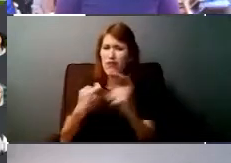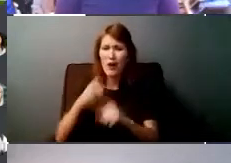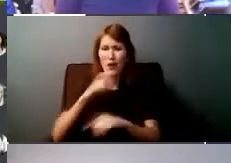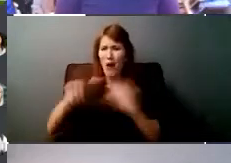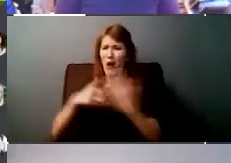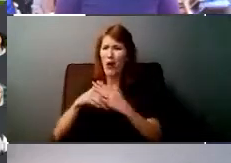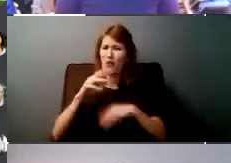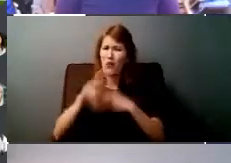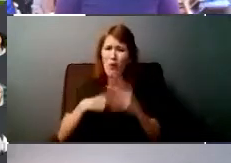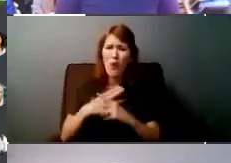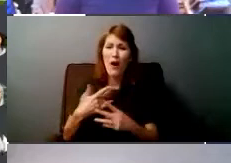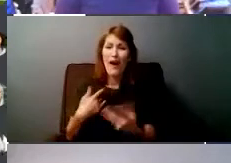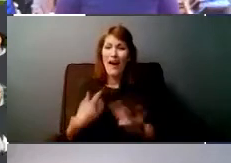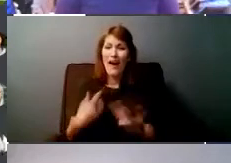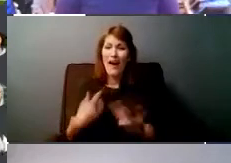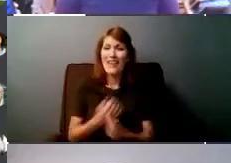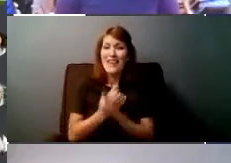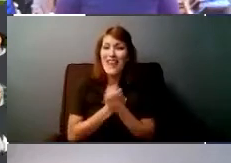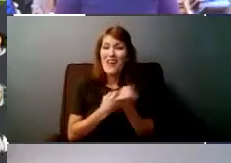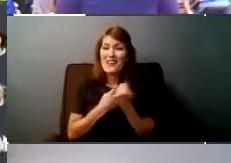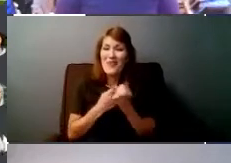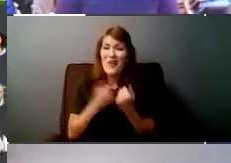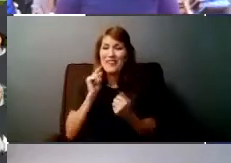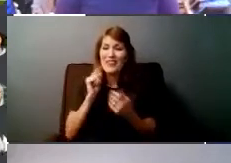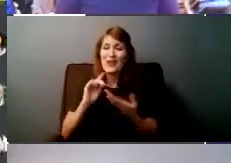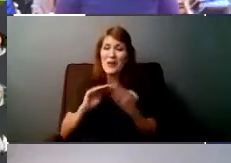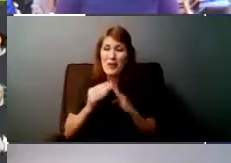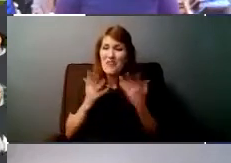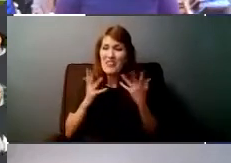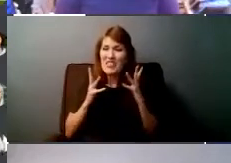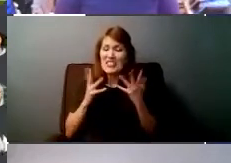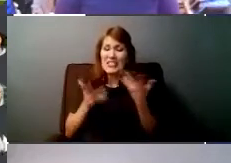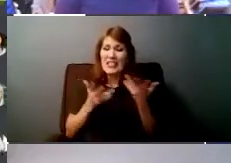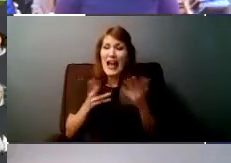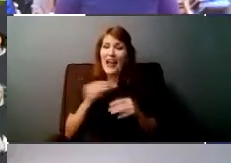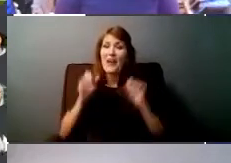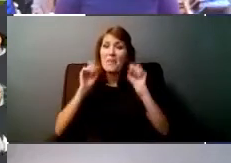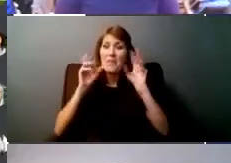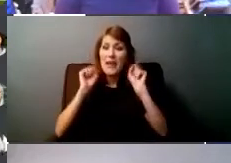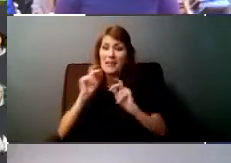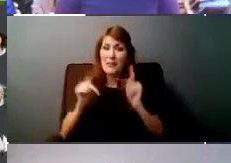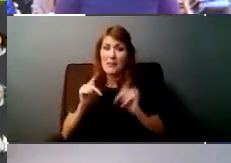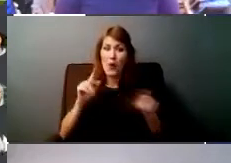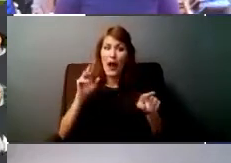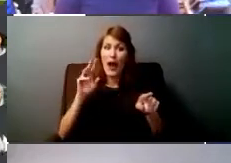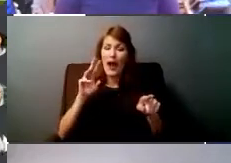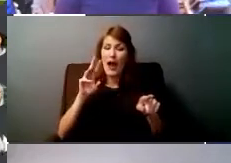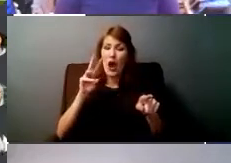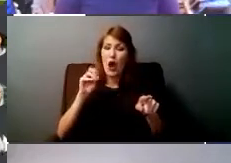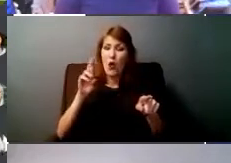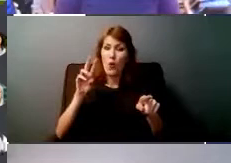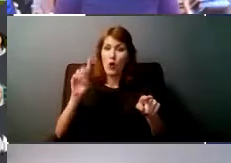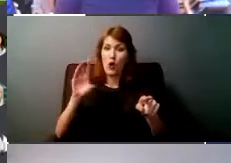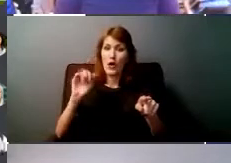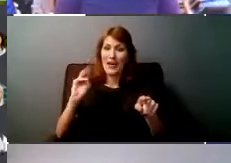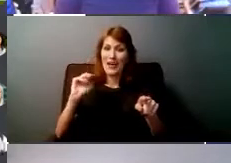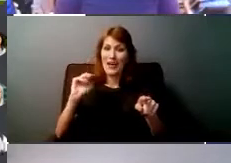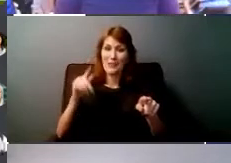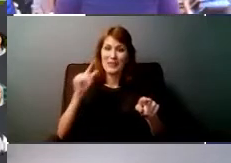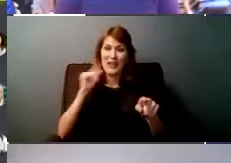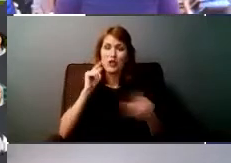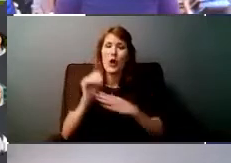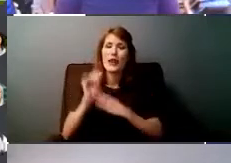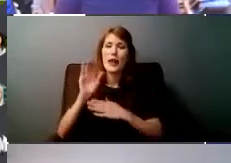and support of the San Antonio community. And the amazing people at WordCamp San Antonio, led by Susan